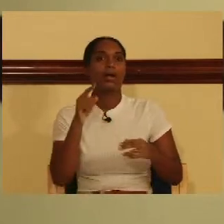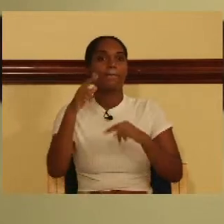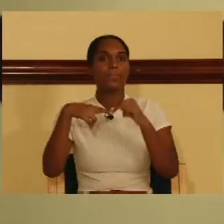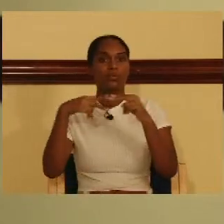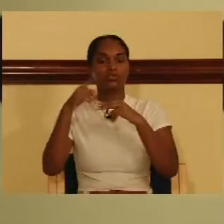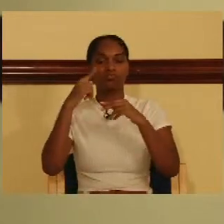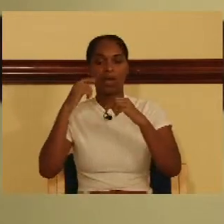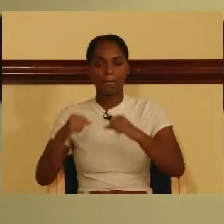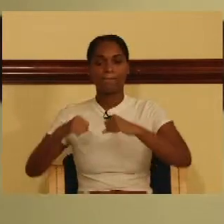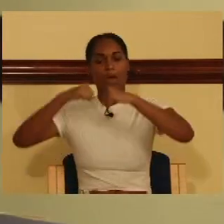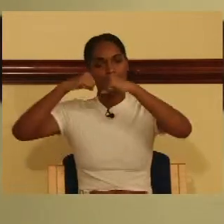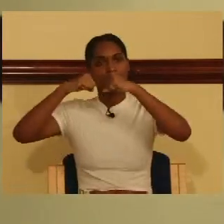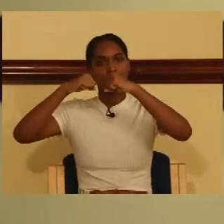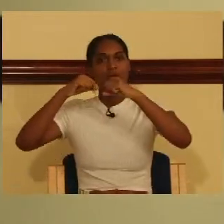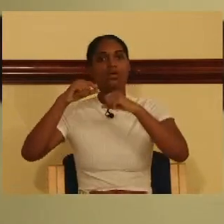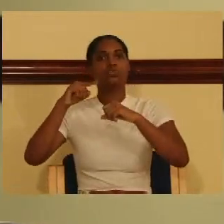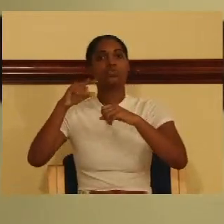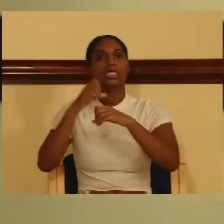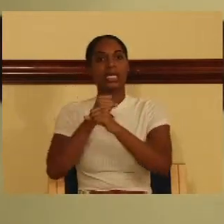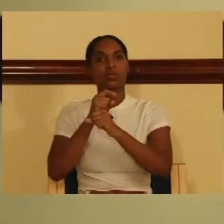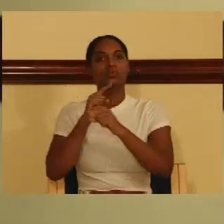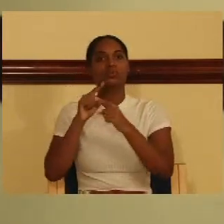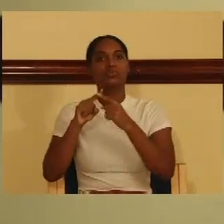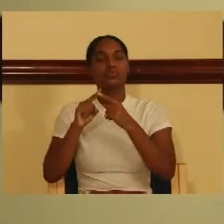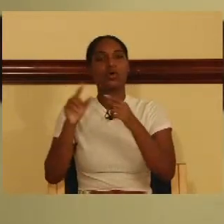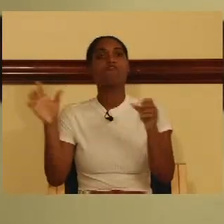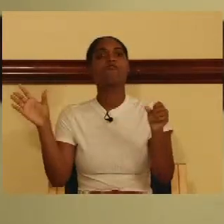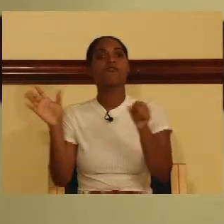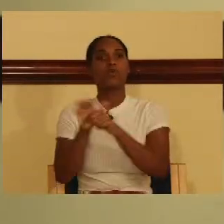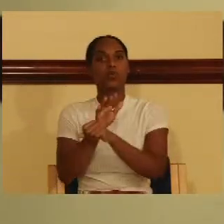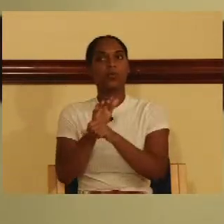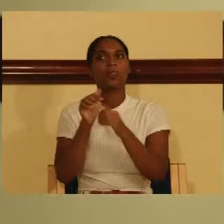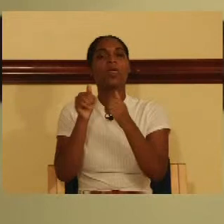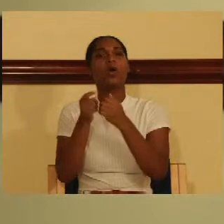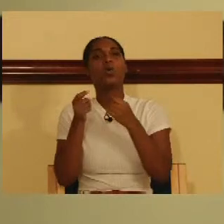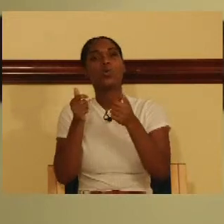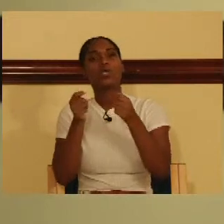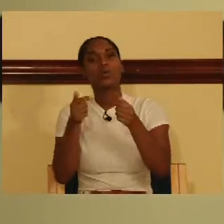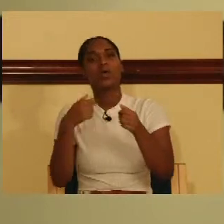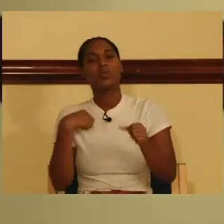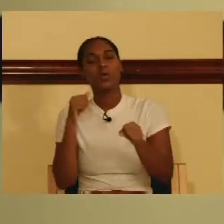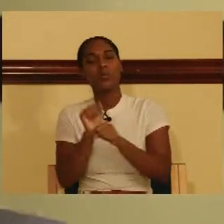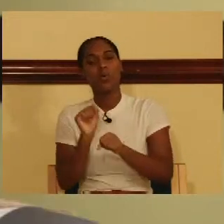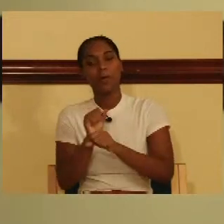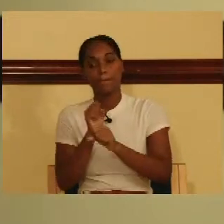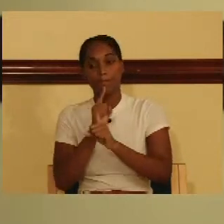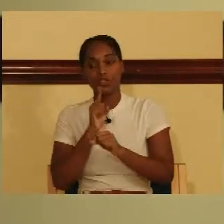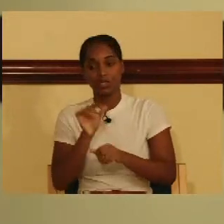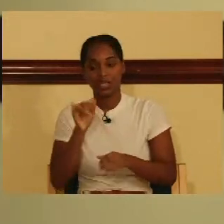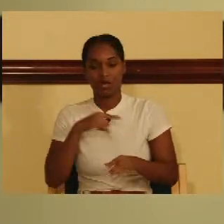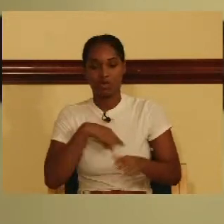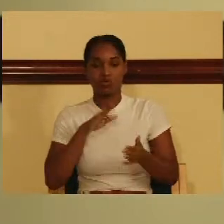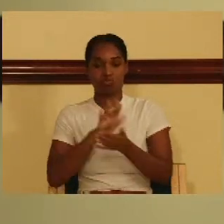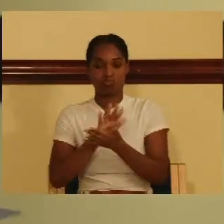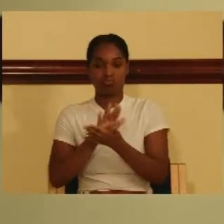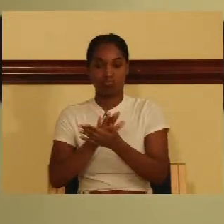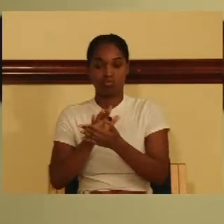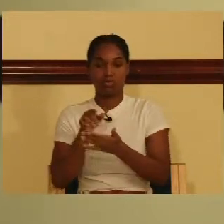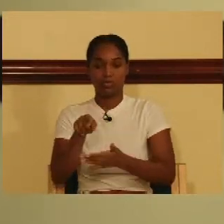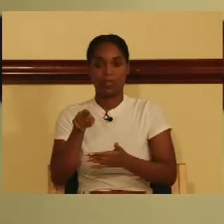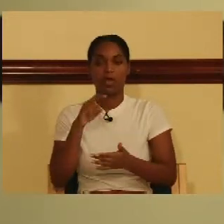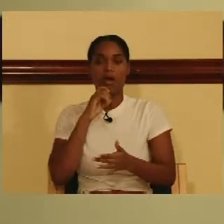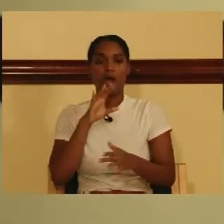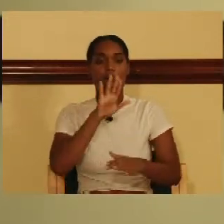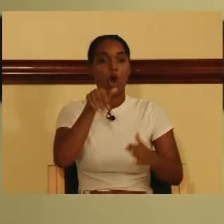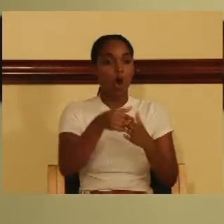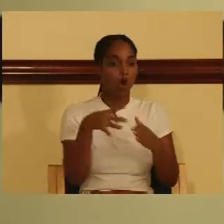ensure that we get to optimal, how quickly are we working towards ensuring that our institutions are inclusive